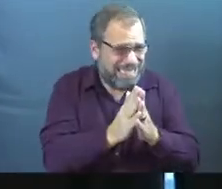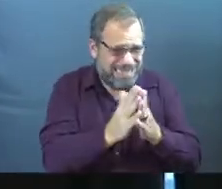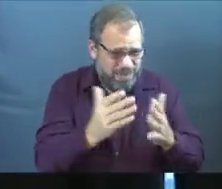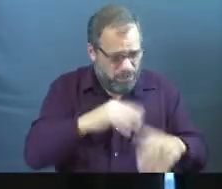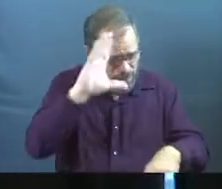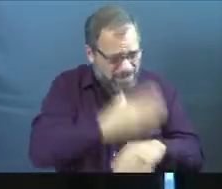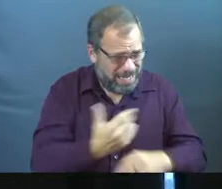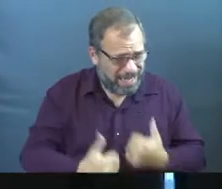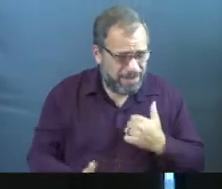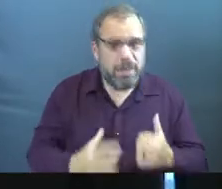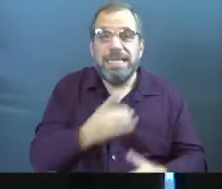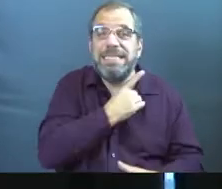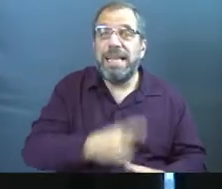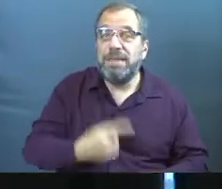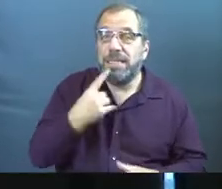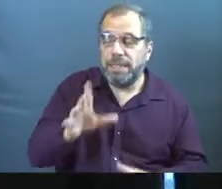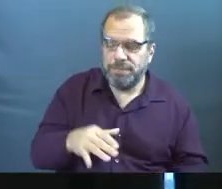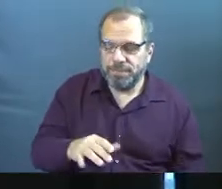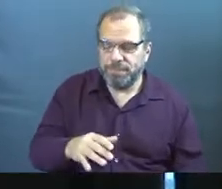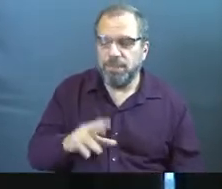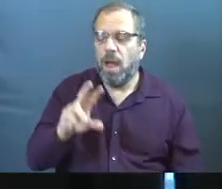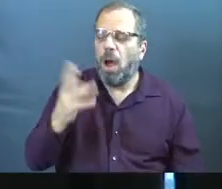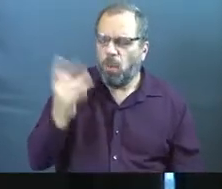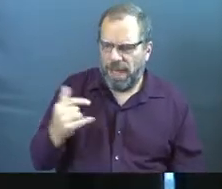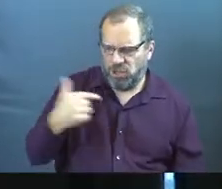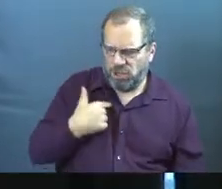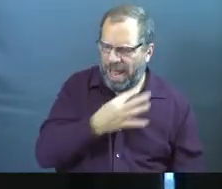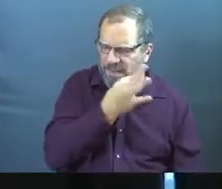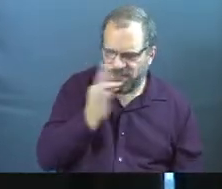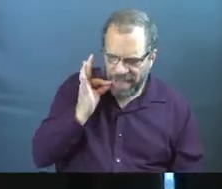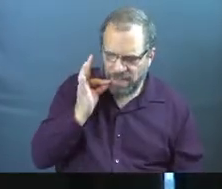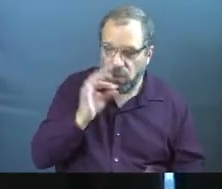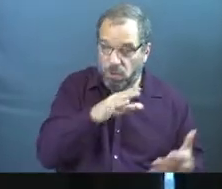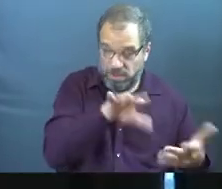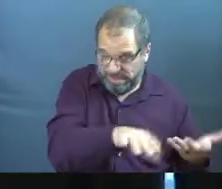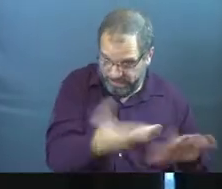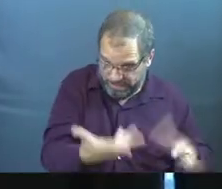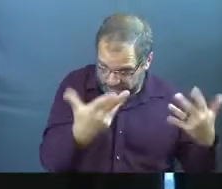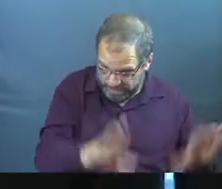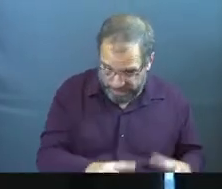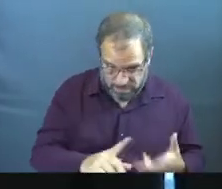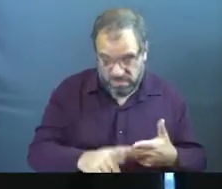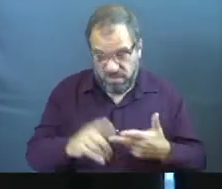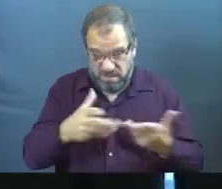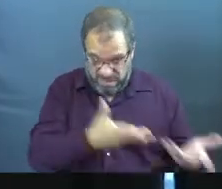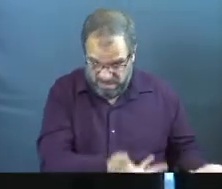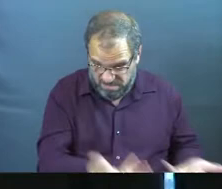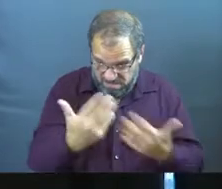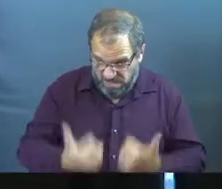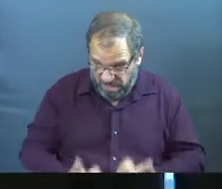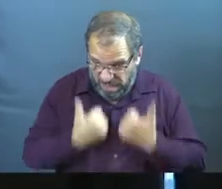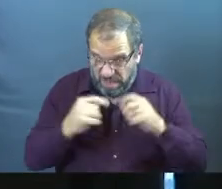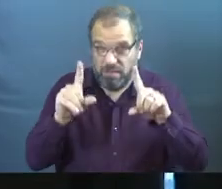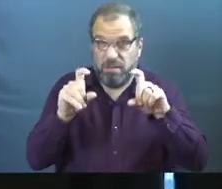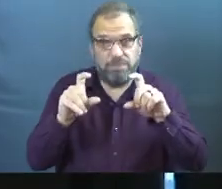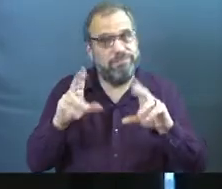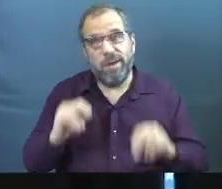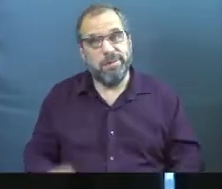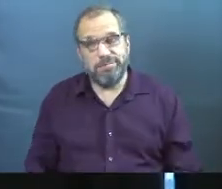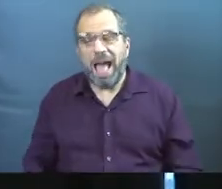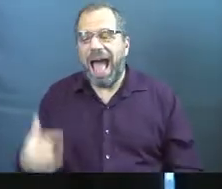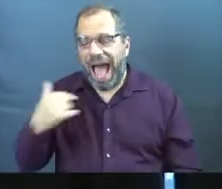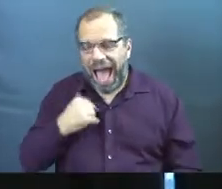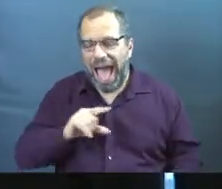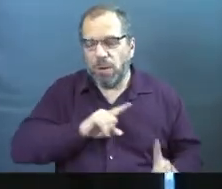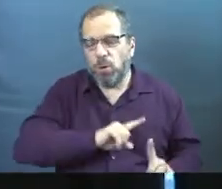your son alive. And here's what David says in 2 Samuel. He says, but why should I fast when he is dead? Can I bring him back again? No,